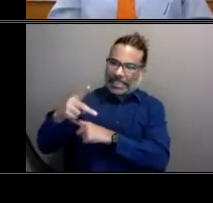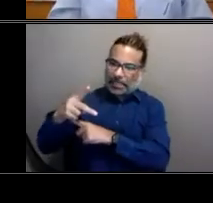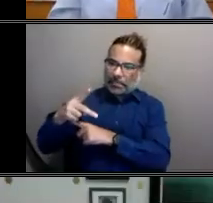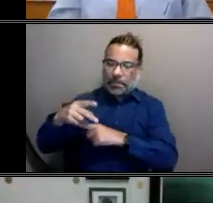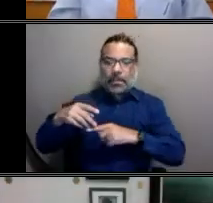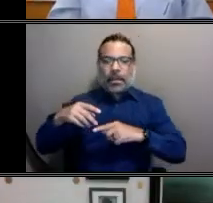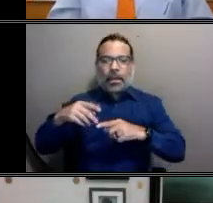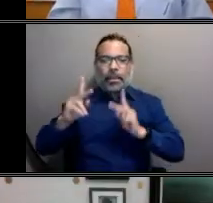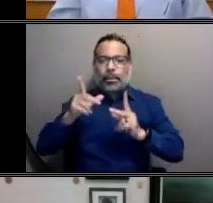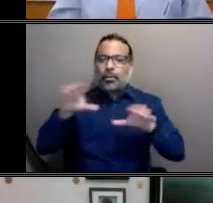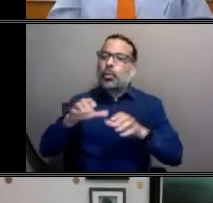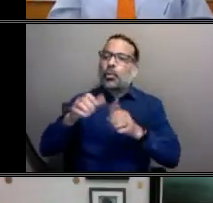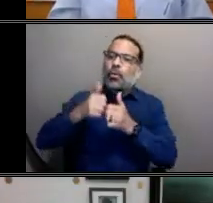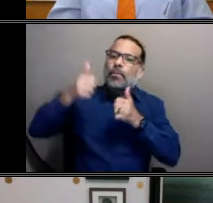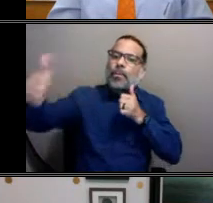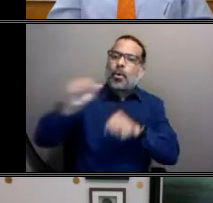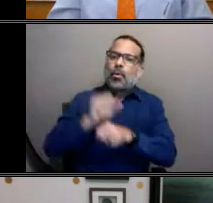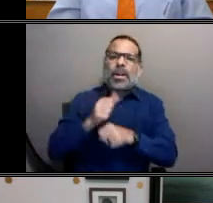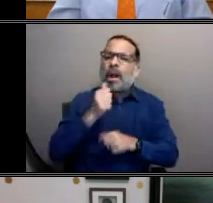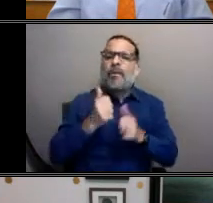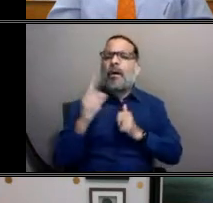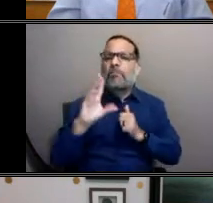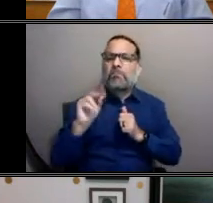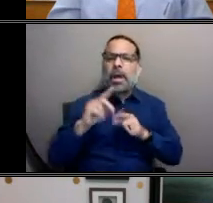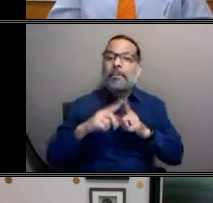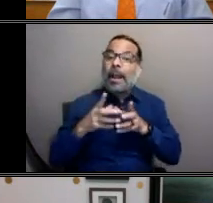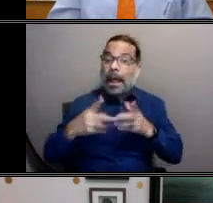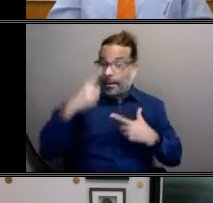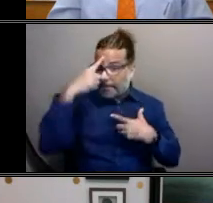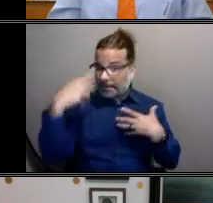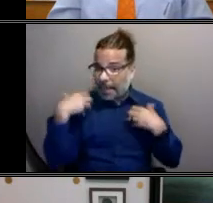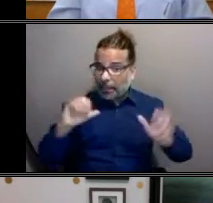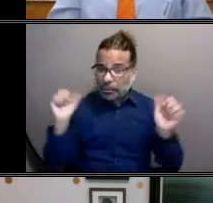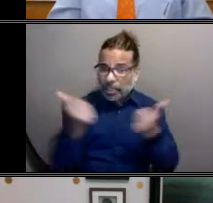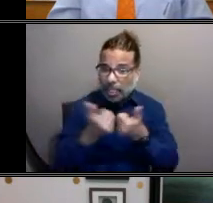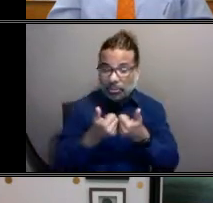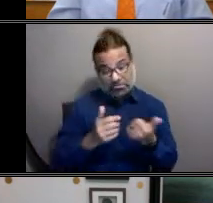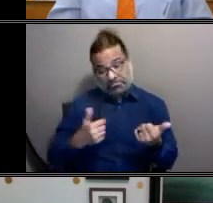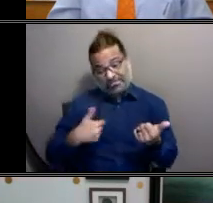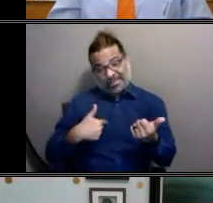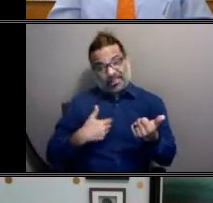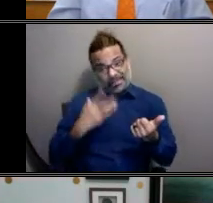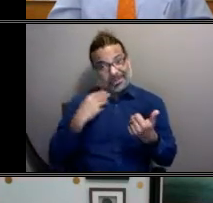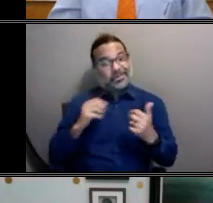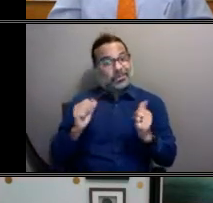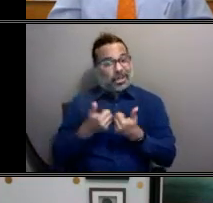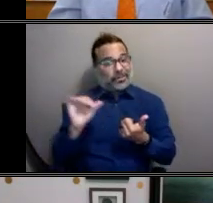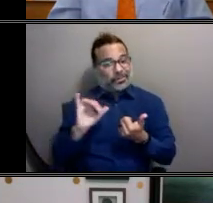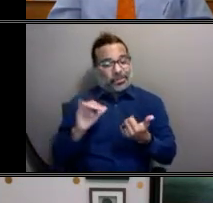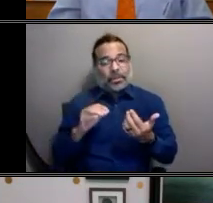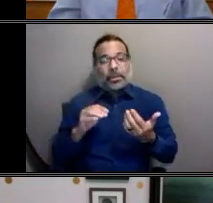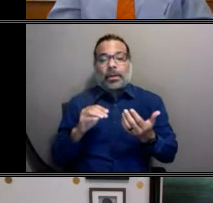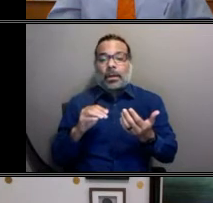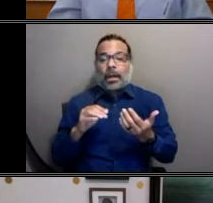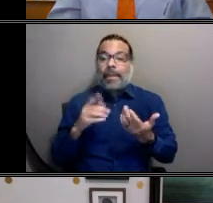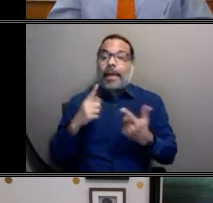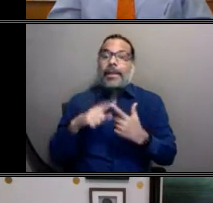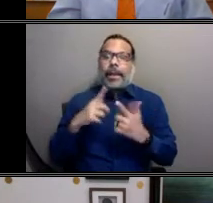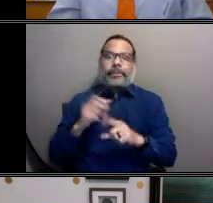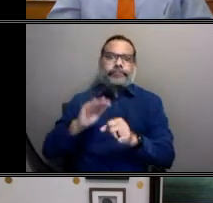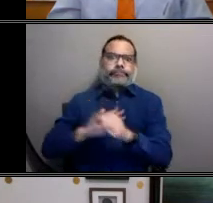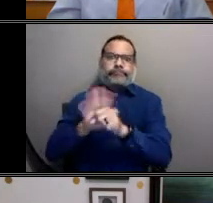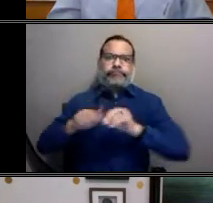work, but not everyone. A lot of mental health challenges. I've certainly been challenged in this way. And then the health pandemic.